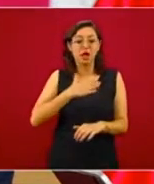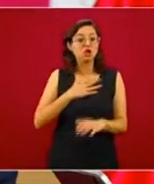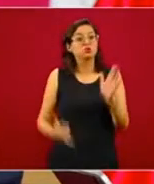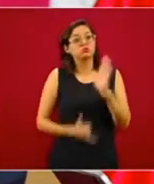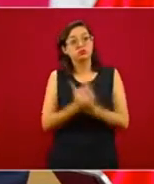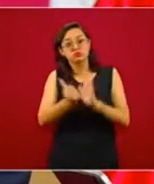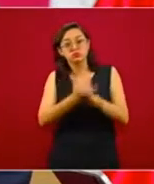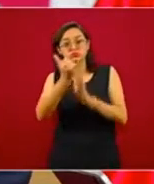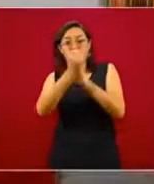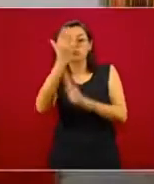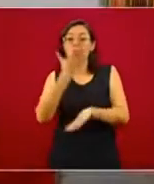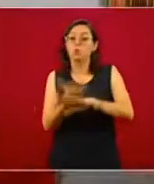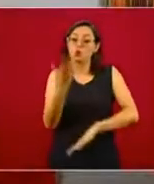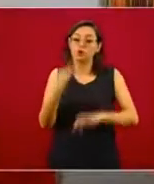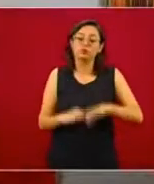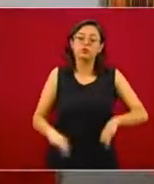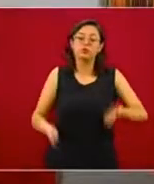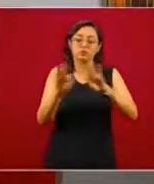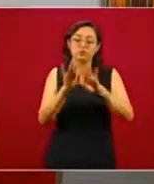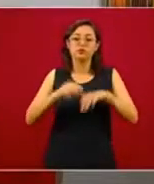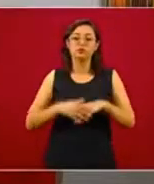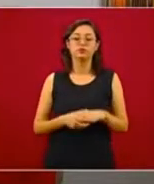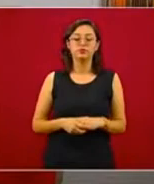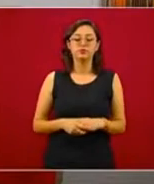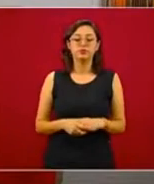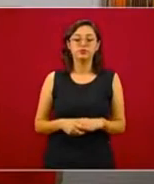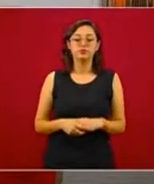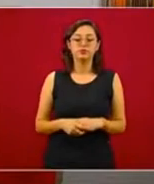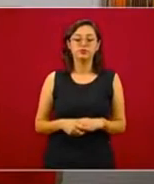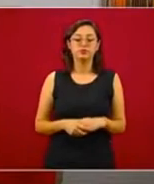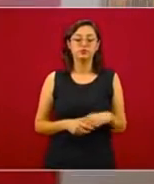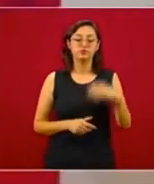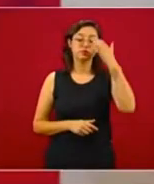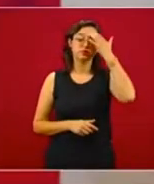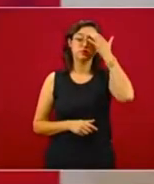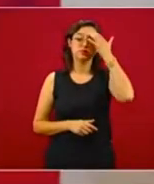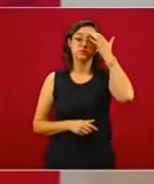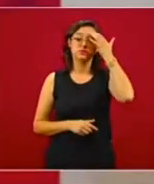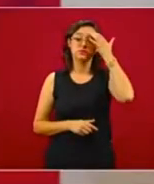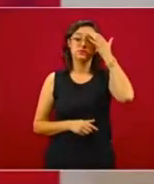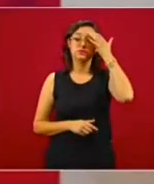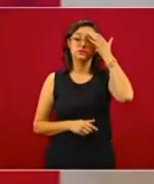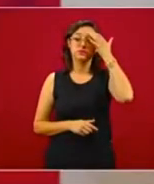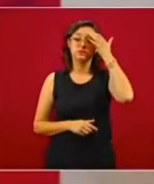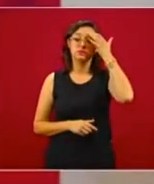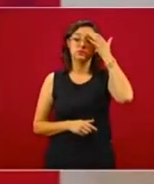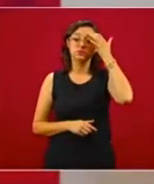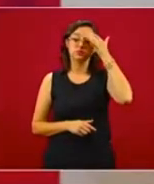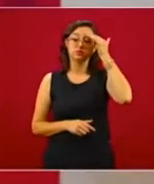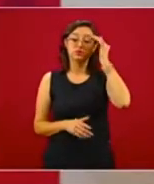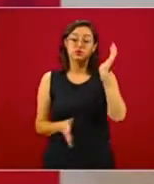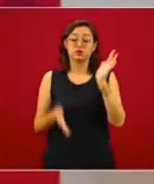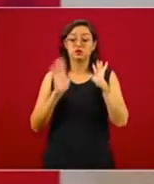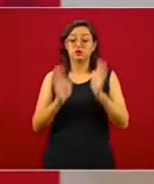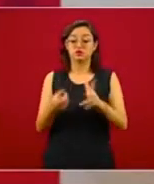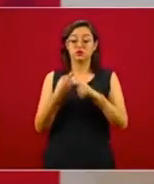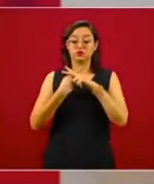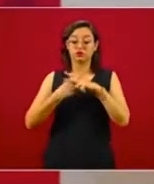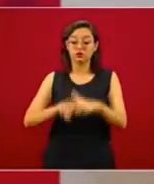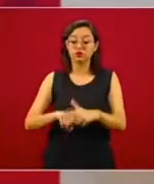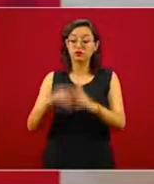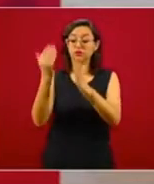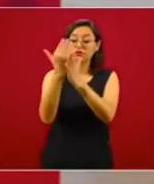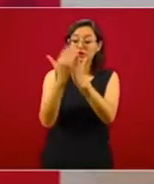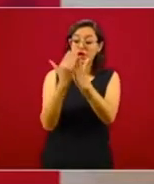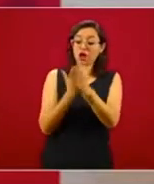drinking water, or to improve their toilet facilities. We are